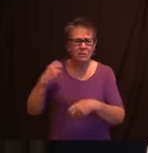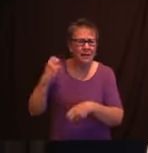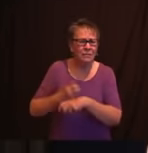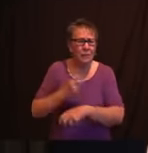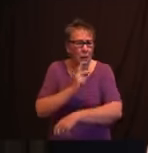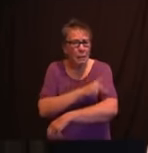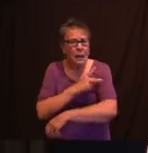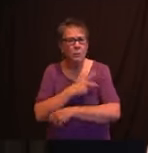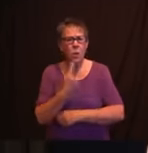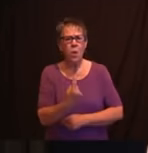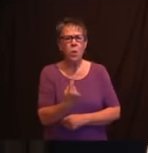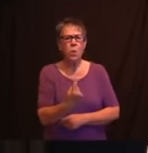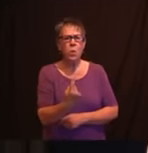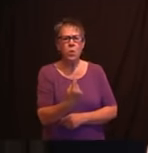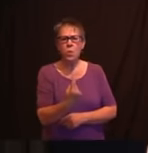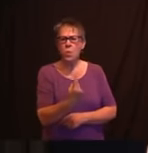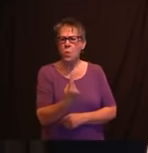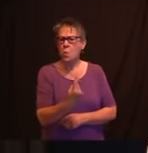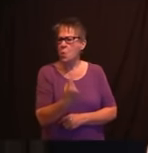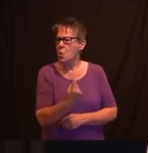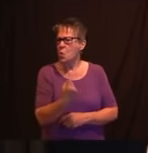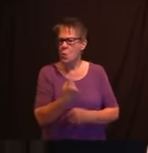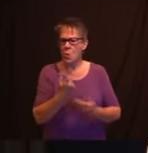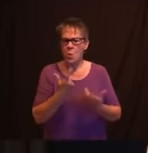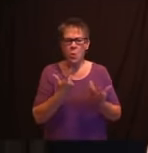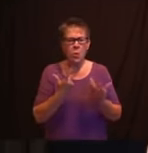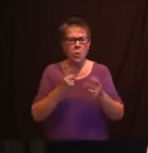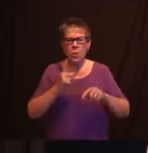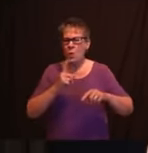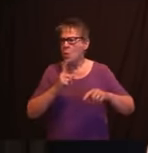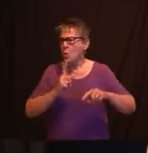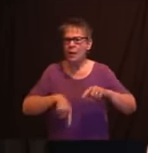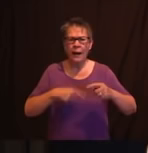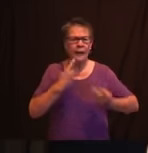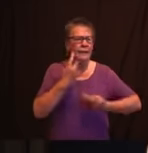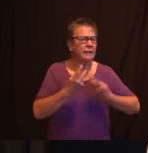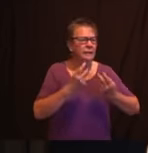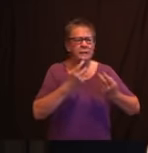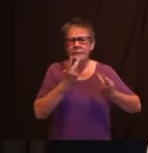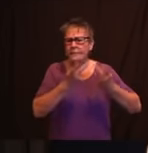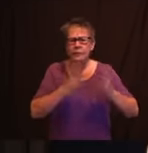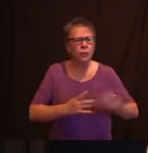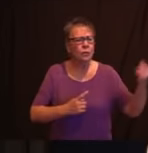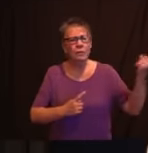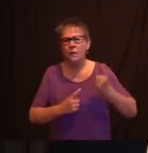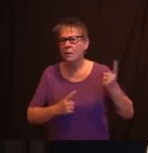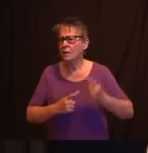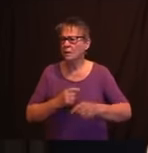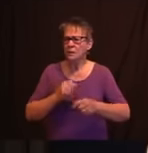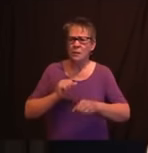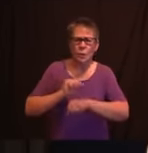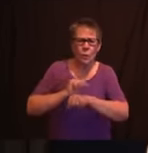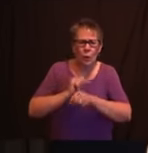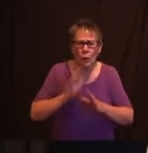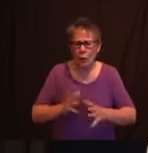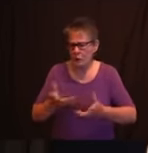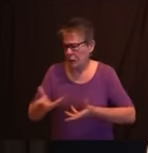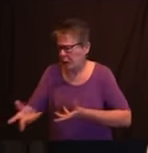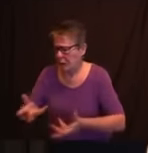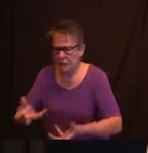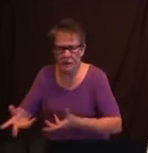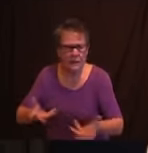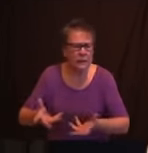patients. Every day they tell us that while the situation is improving, conditions in their facilities